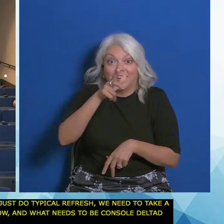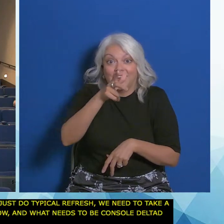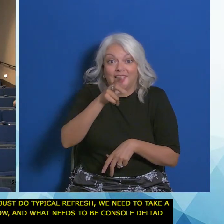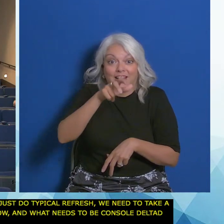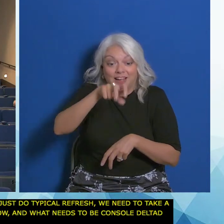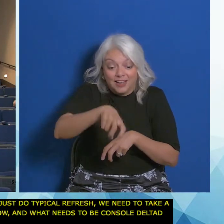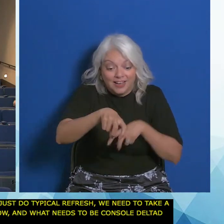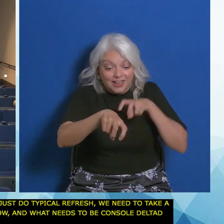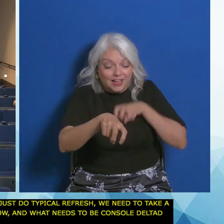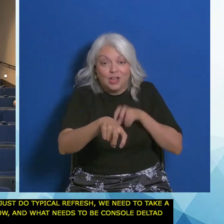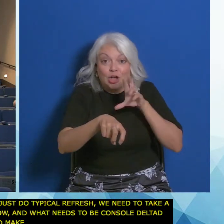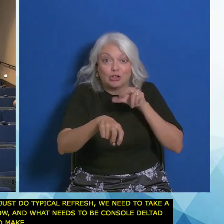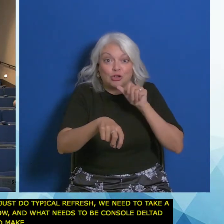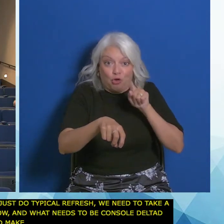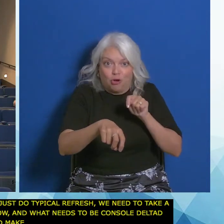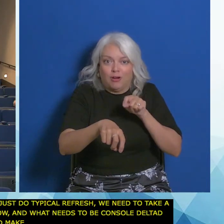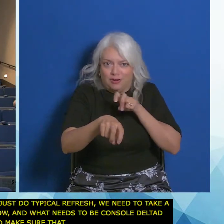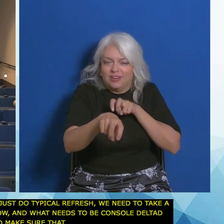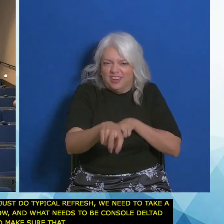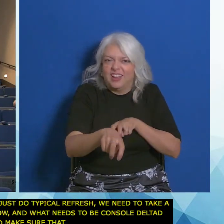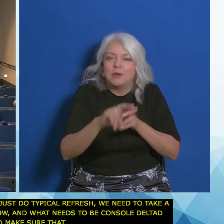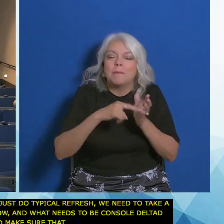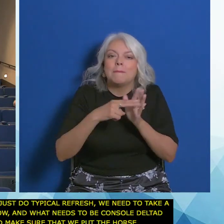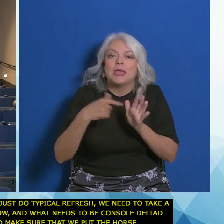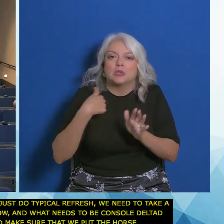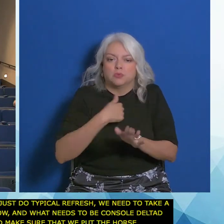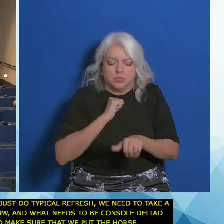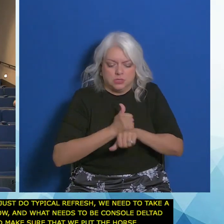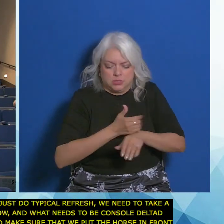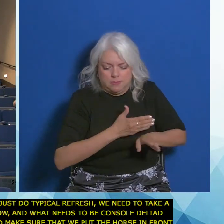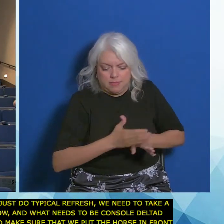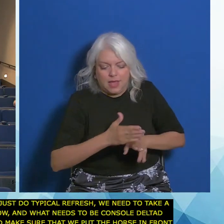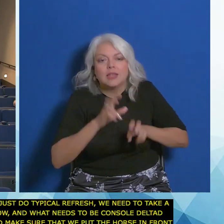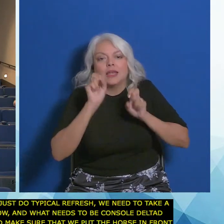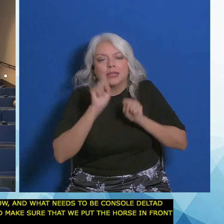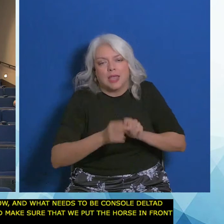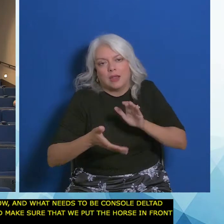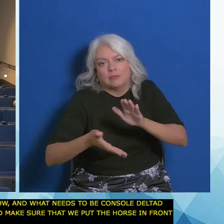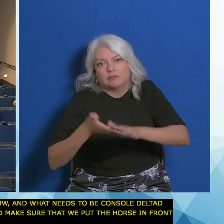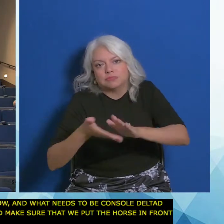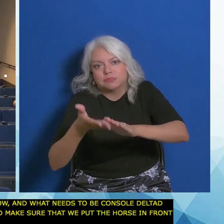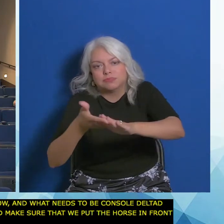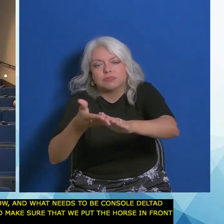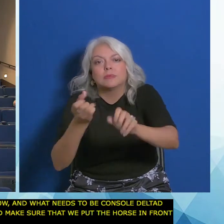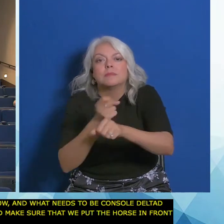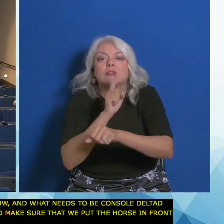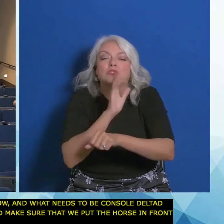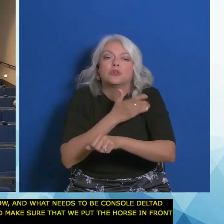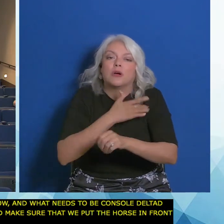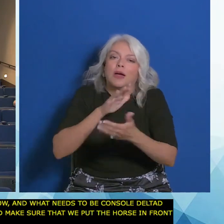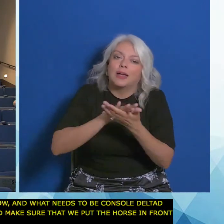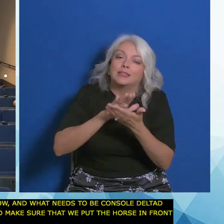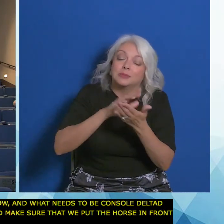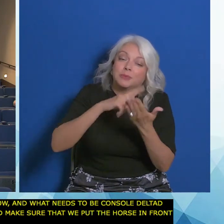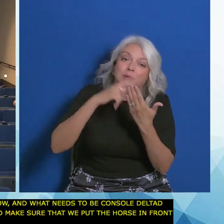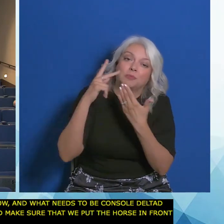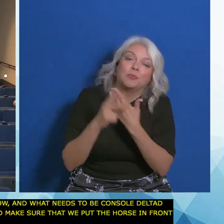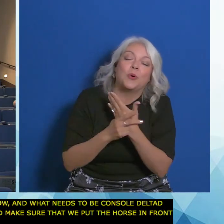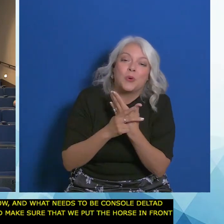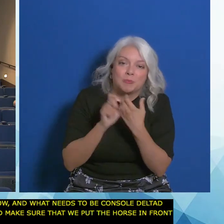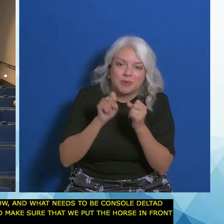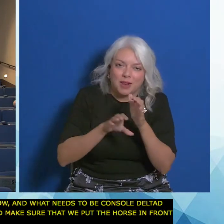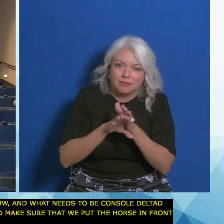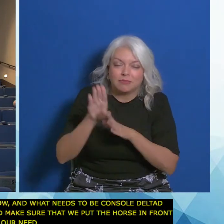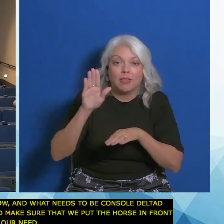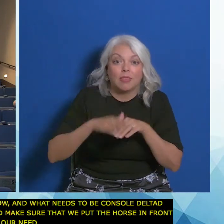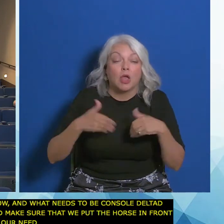that we put the horse in front of the cart, which is allow us to make sure that our educational programs drive our need for our facilities, rather than